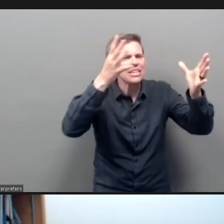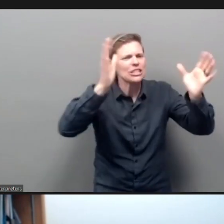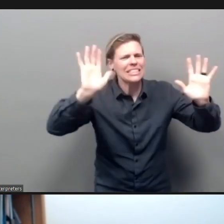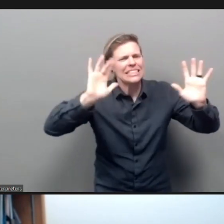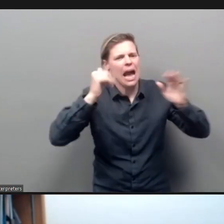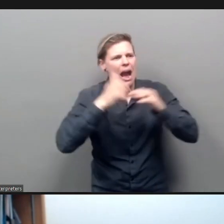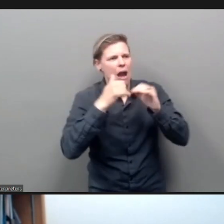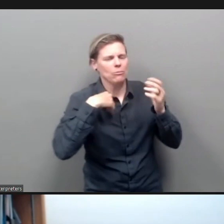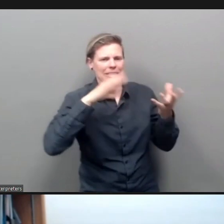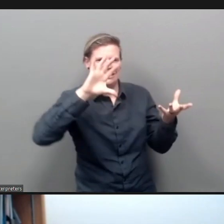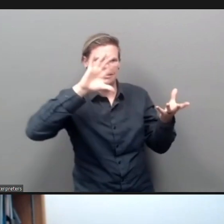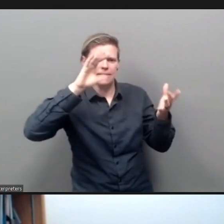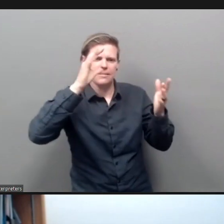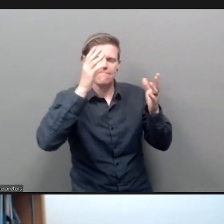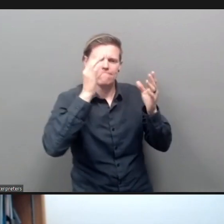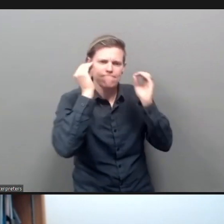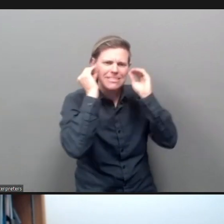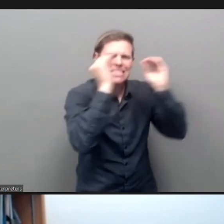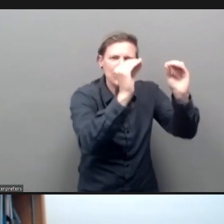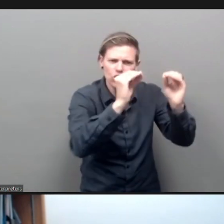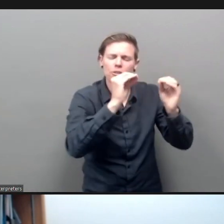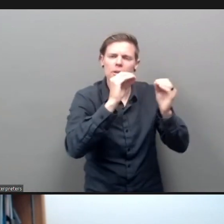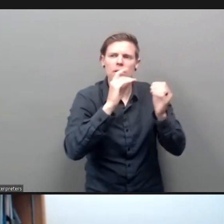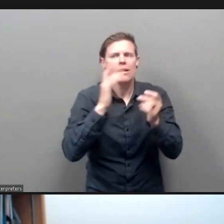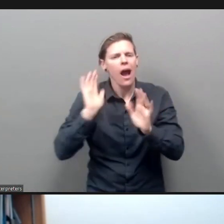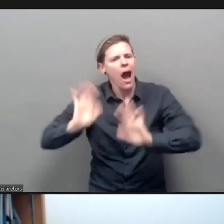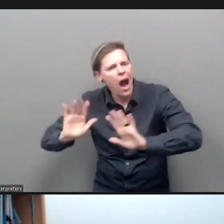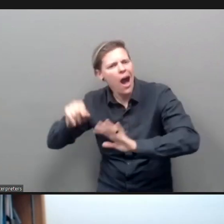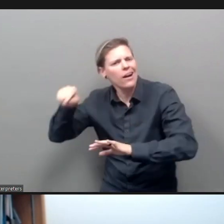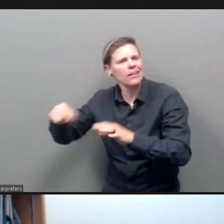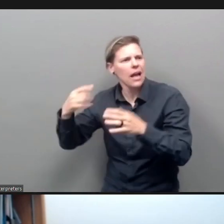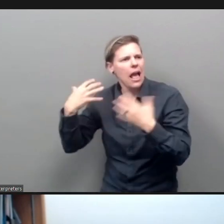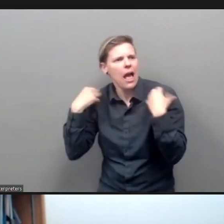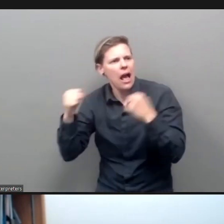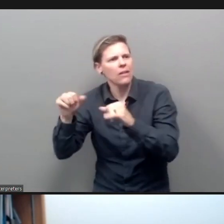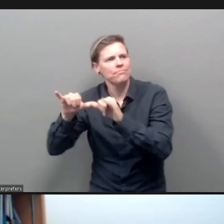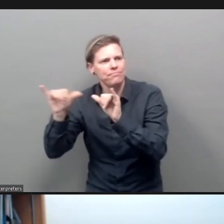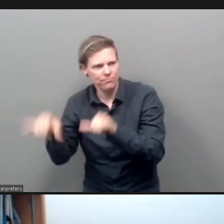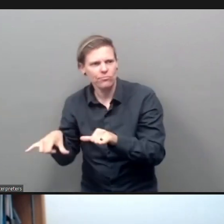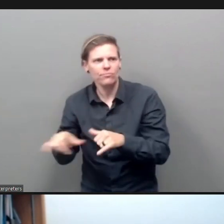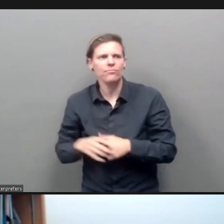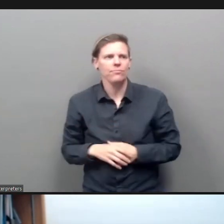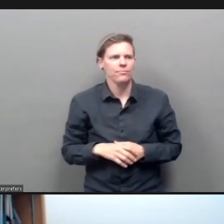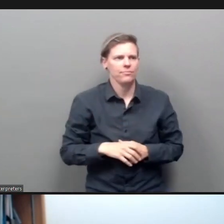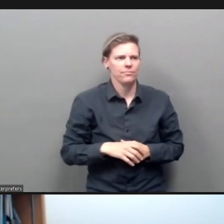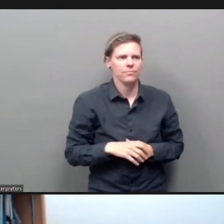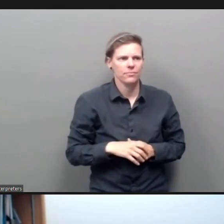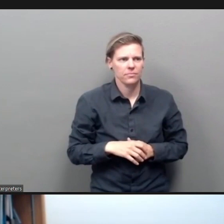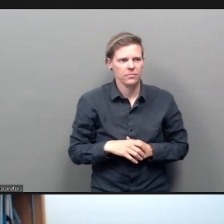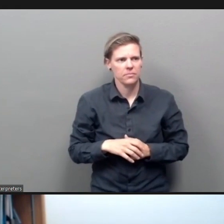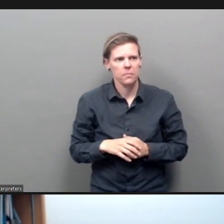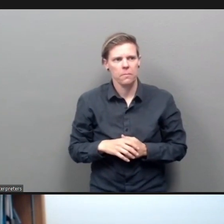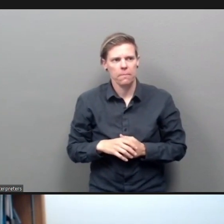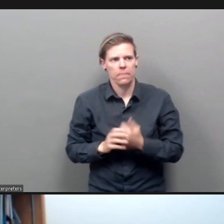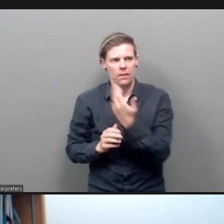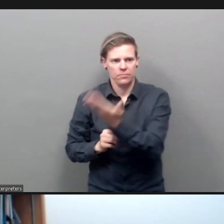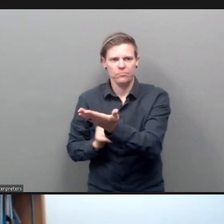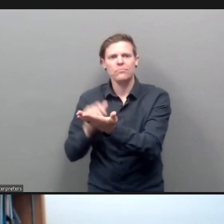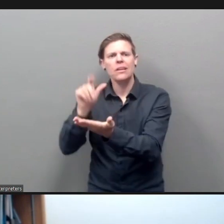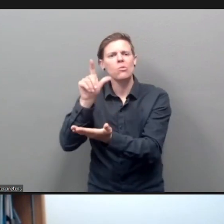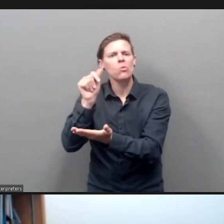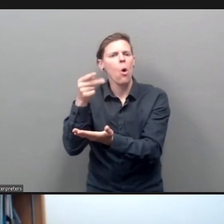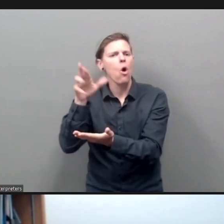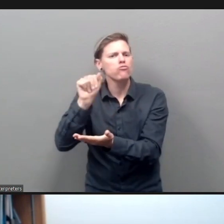and she's, as I said earlier, the czar of strategy. We have a ton of information on that question,